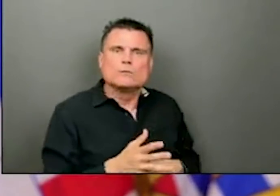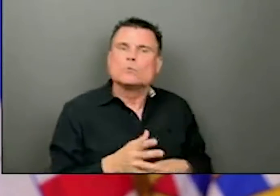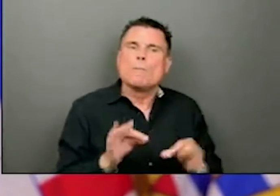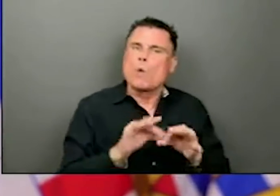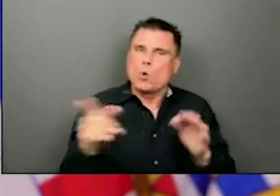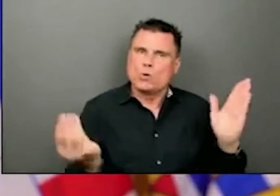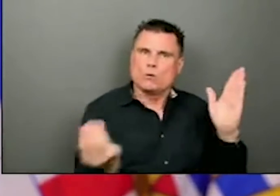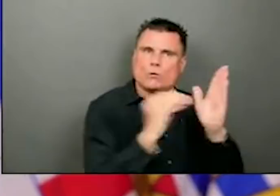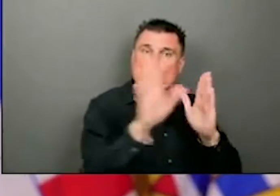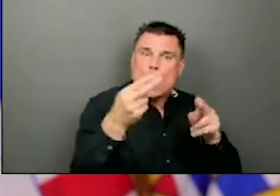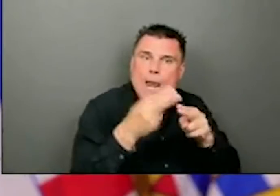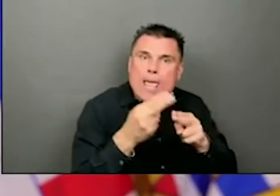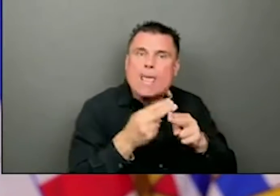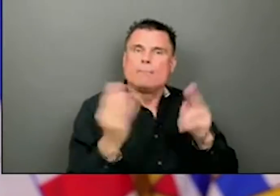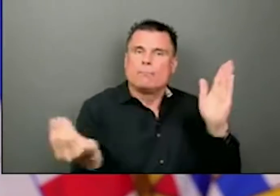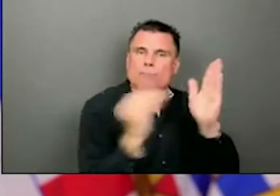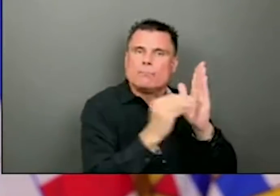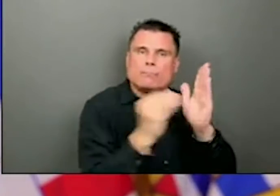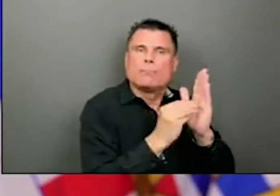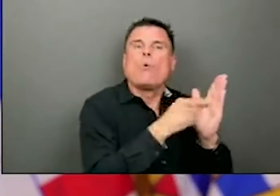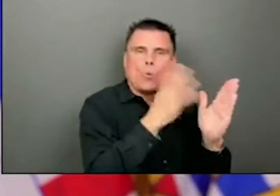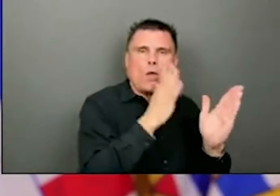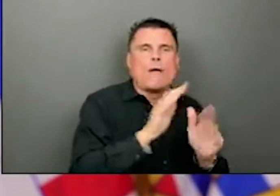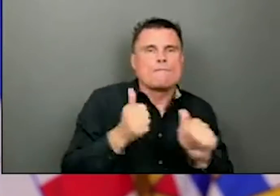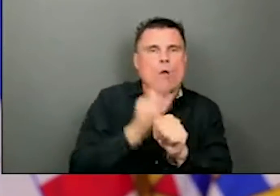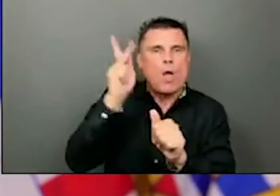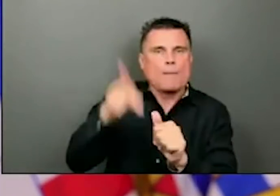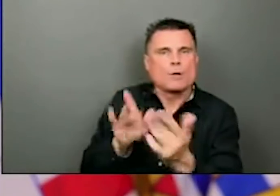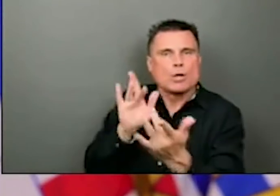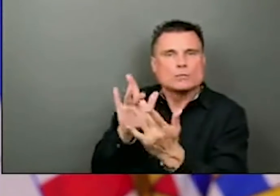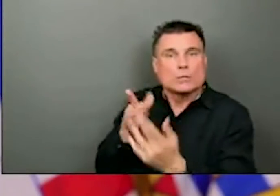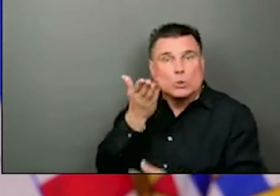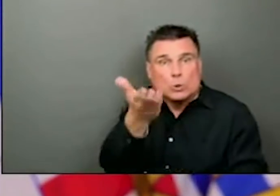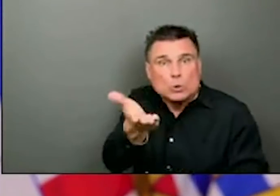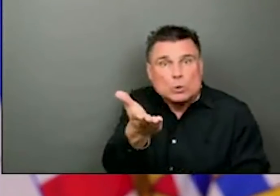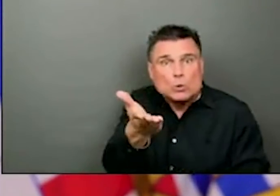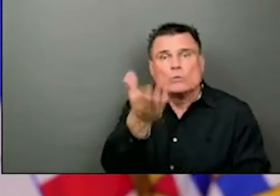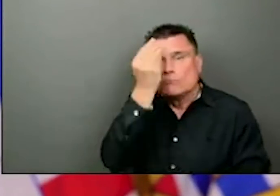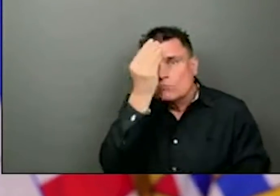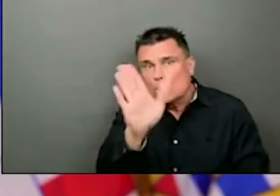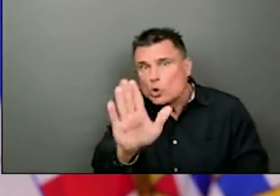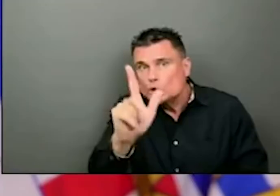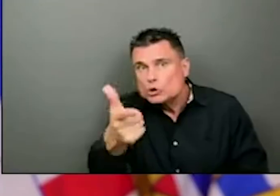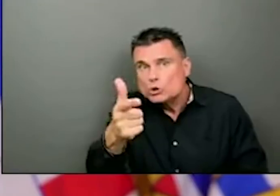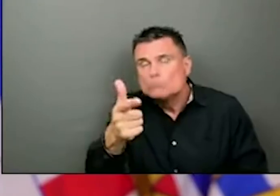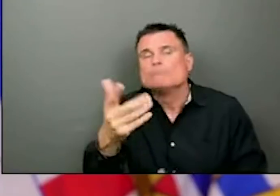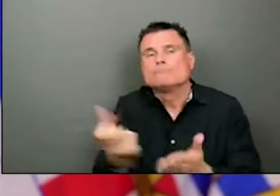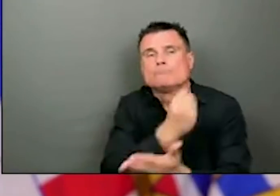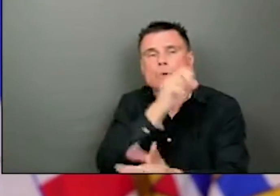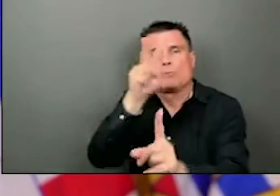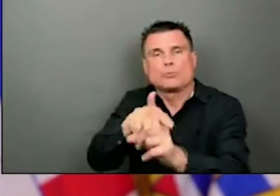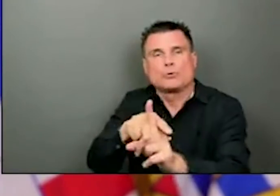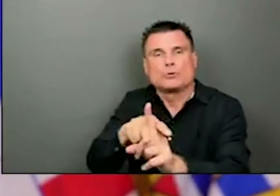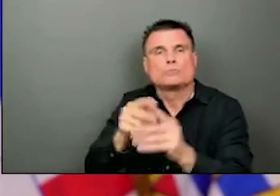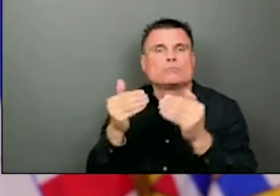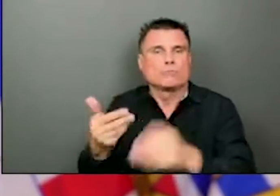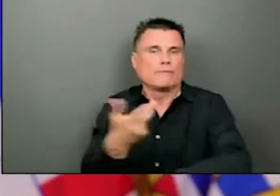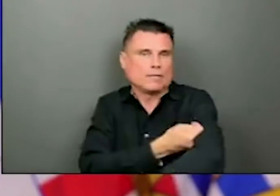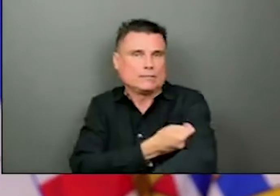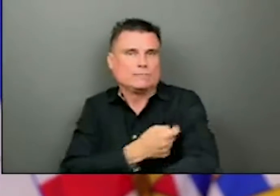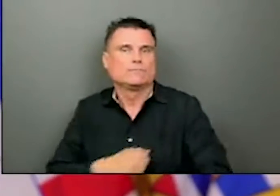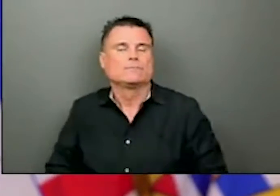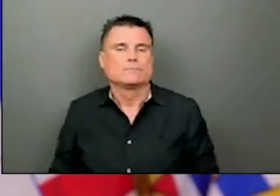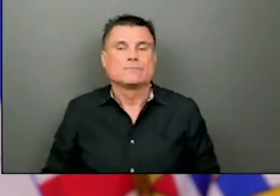their vaccine prior to the middle of April, to April 15th, it's important for you to go and register on the Get